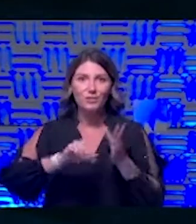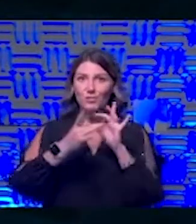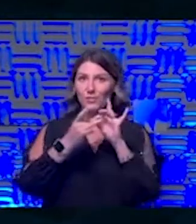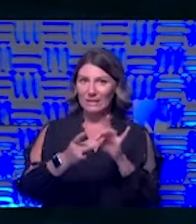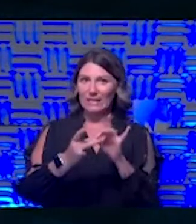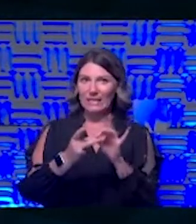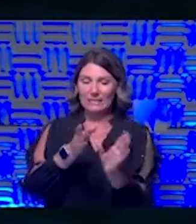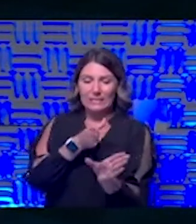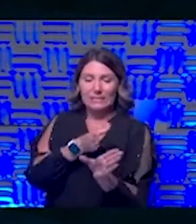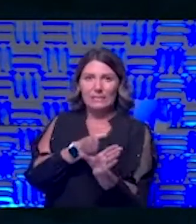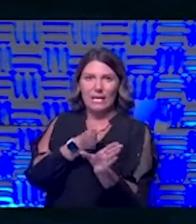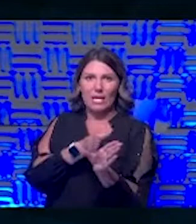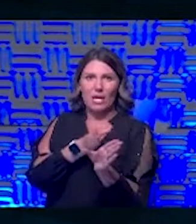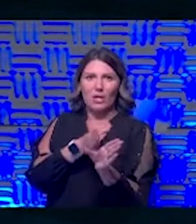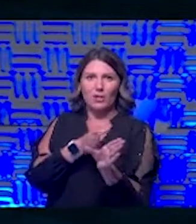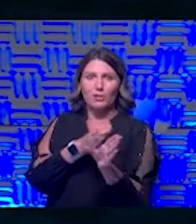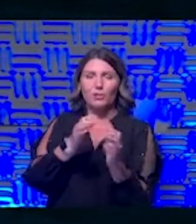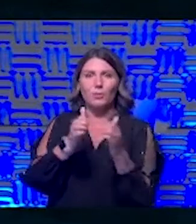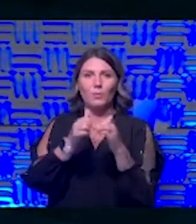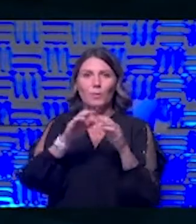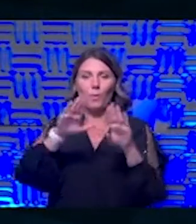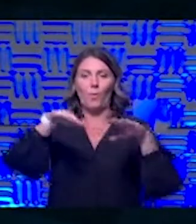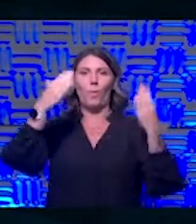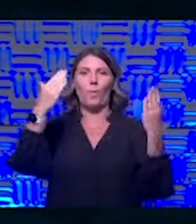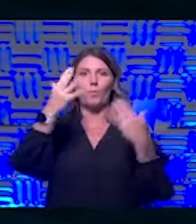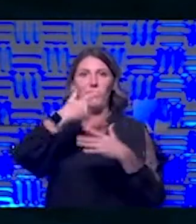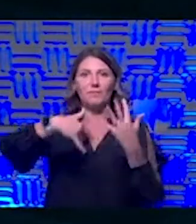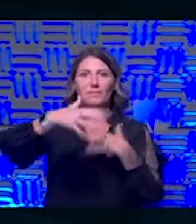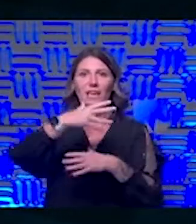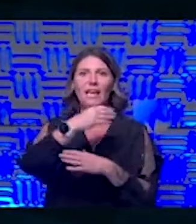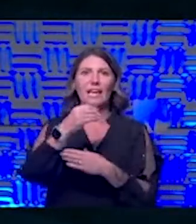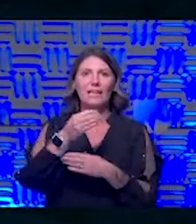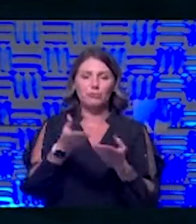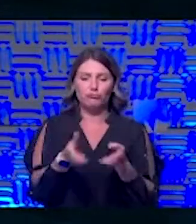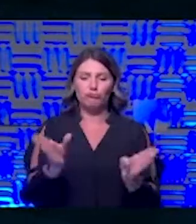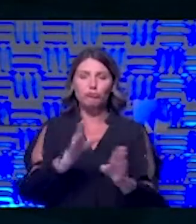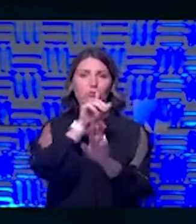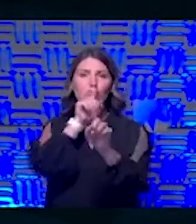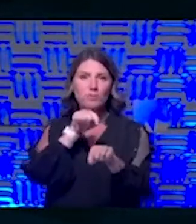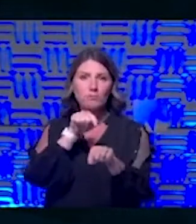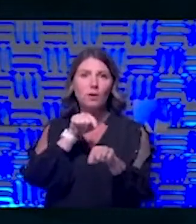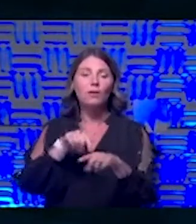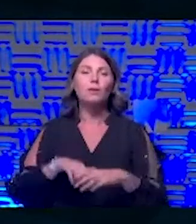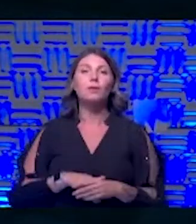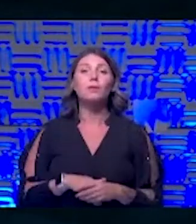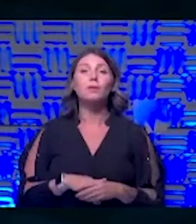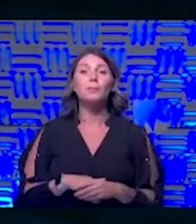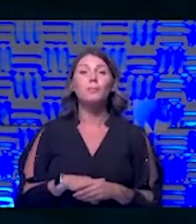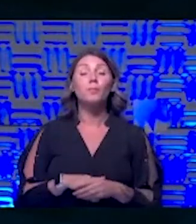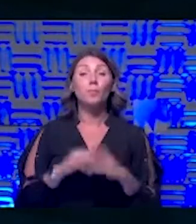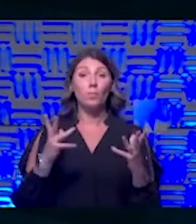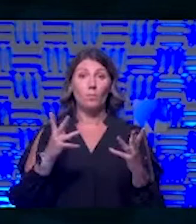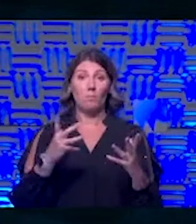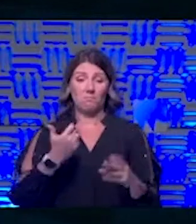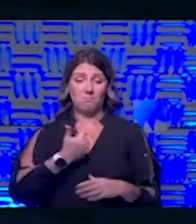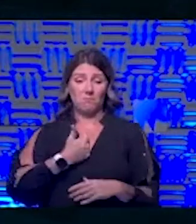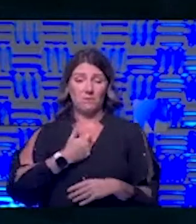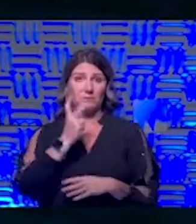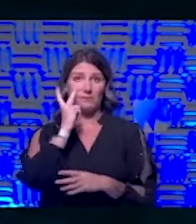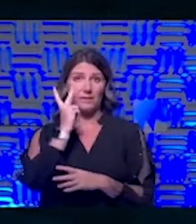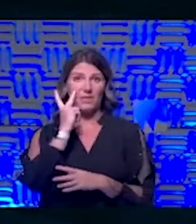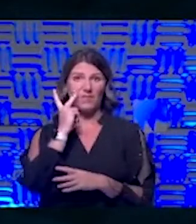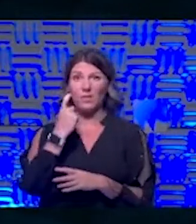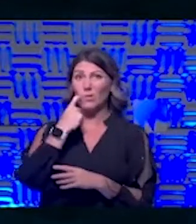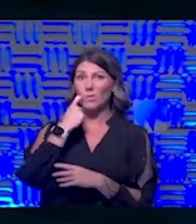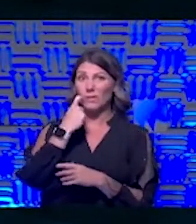behind this reopening and just the general response to this. Because what I'm seeing is just within the last